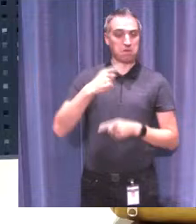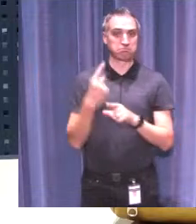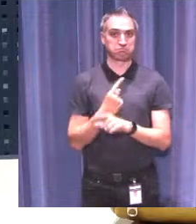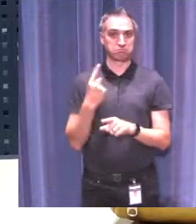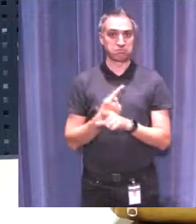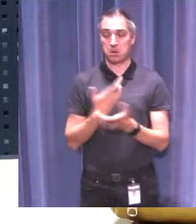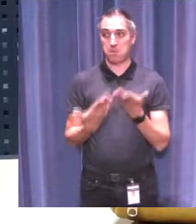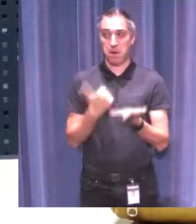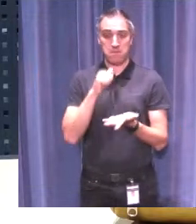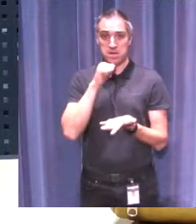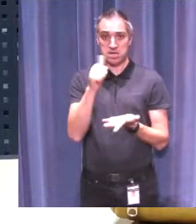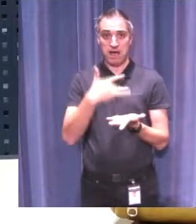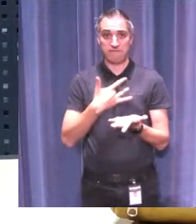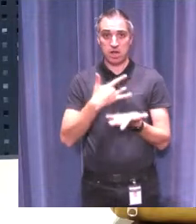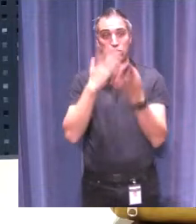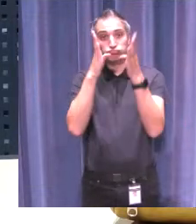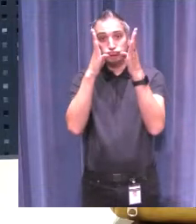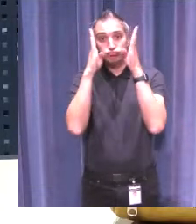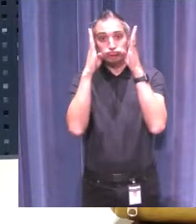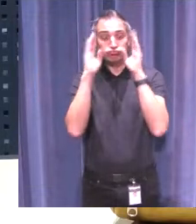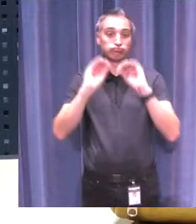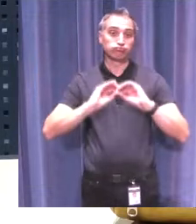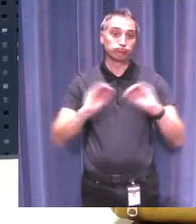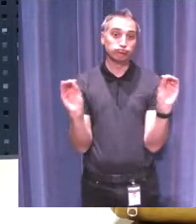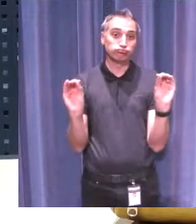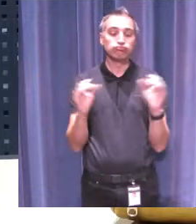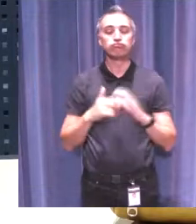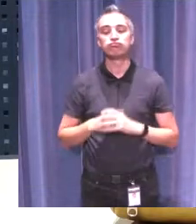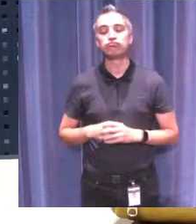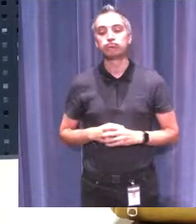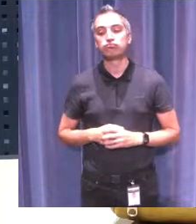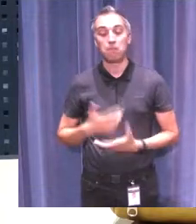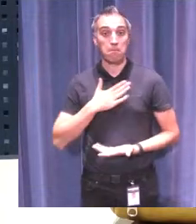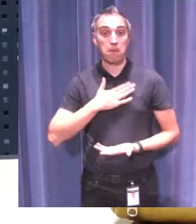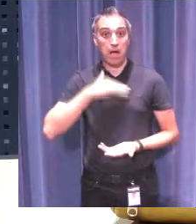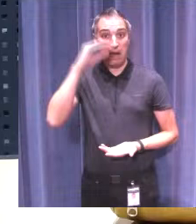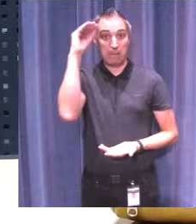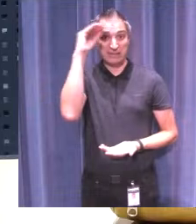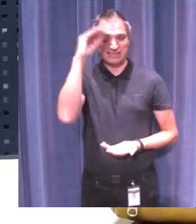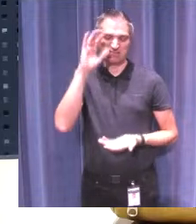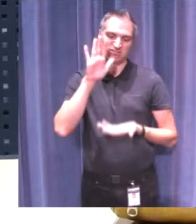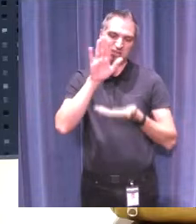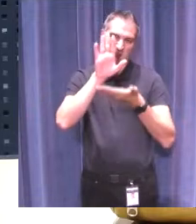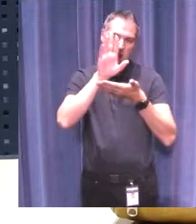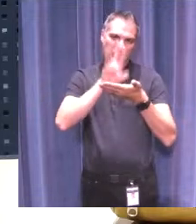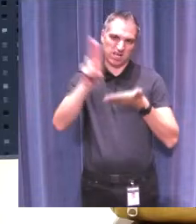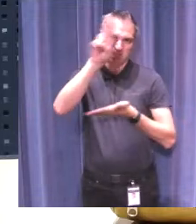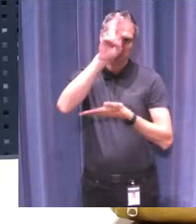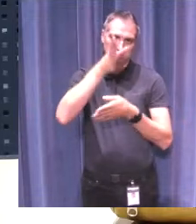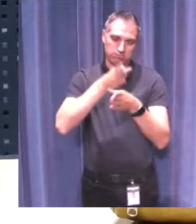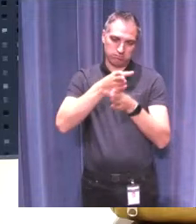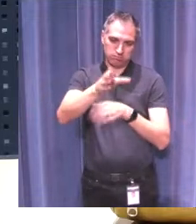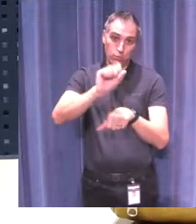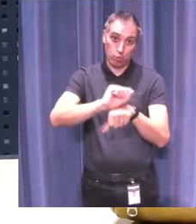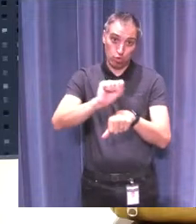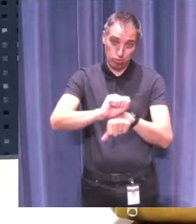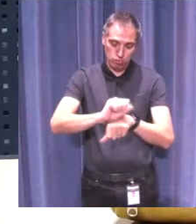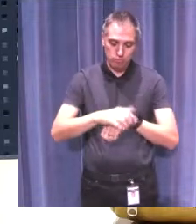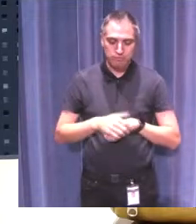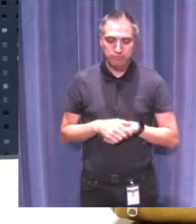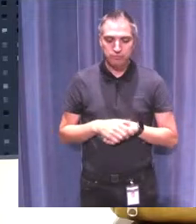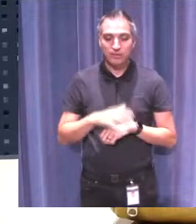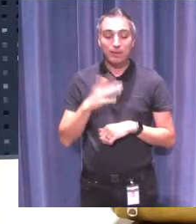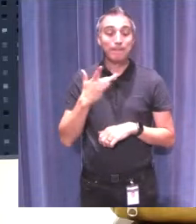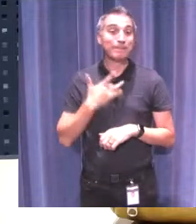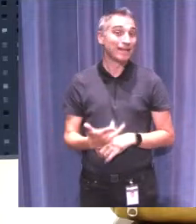being paid attention to. And in my opinion, in academia, the reason faculty